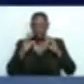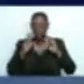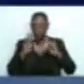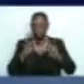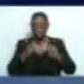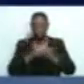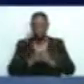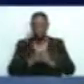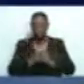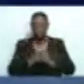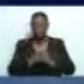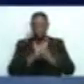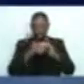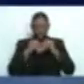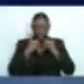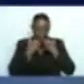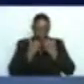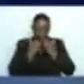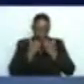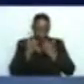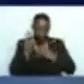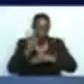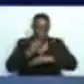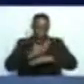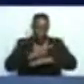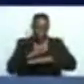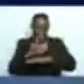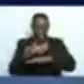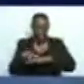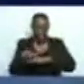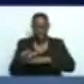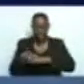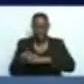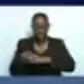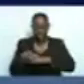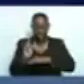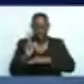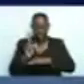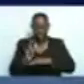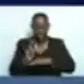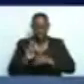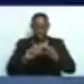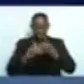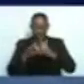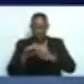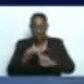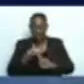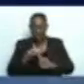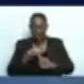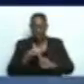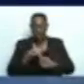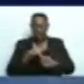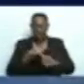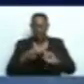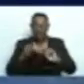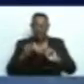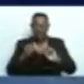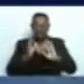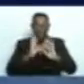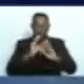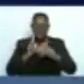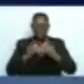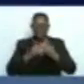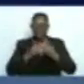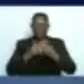A pall of sadness. A day later, and reality still setting in for colleagues of veteran broadcaster and politician, the